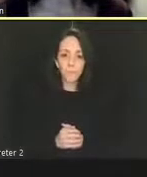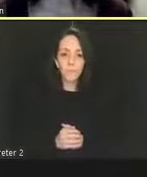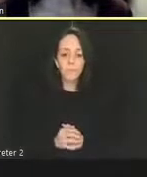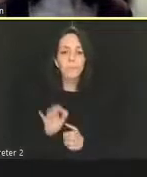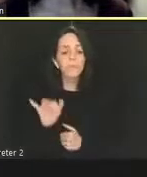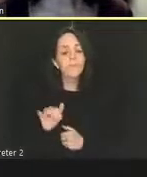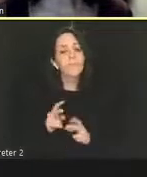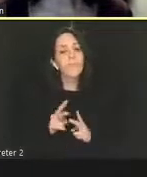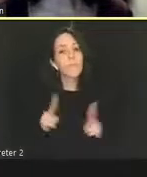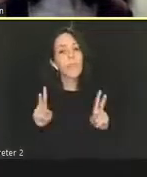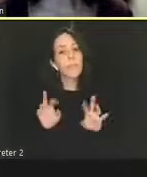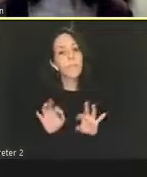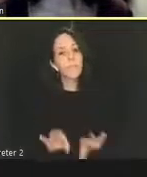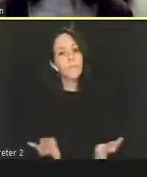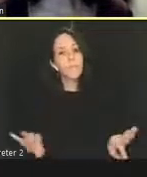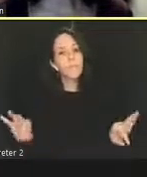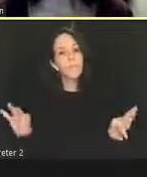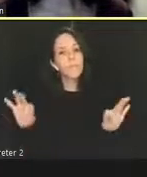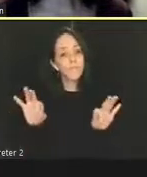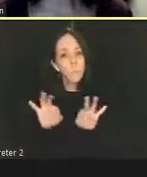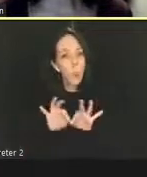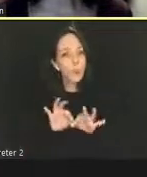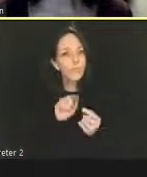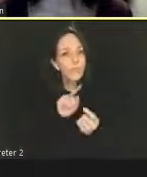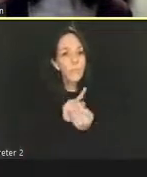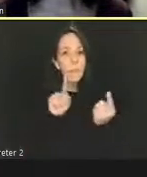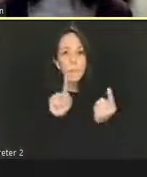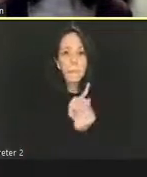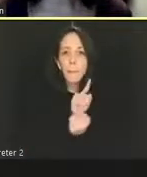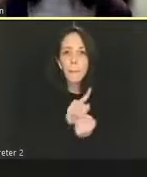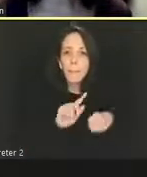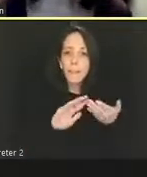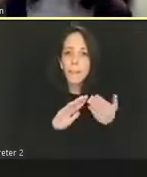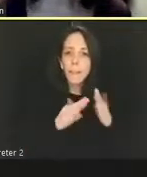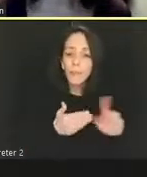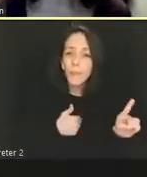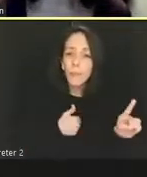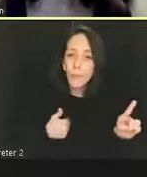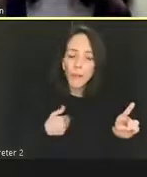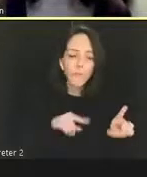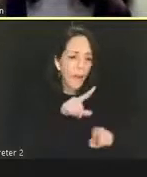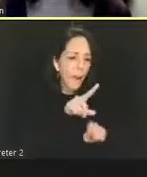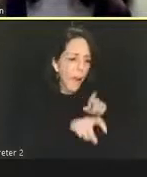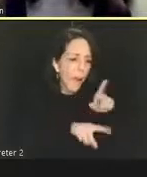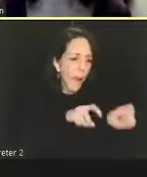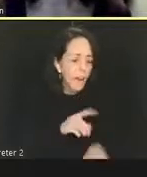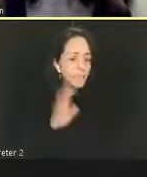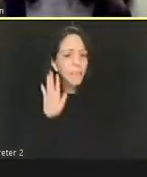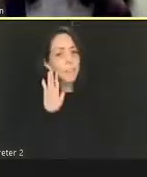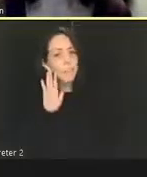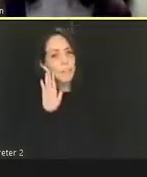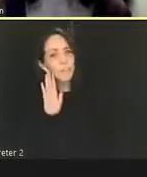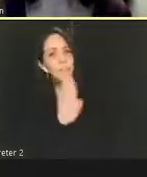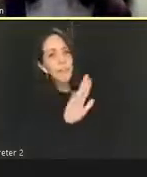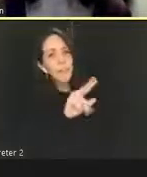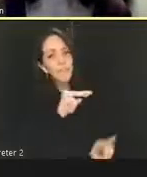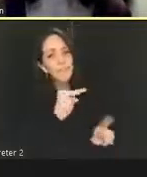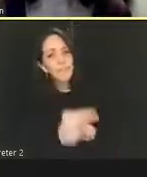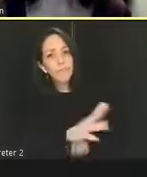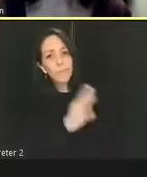important to listen to the voices of community members, especially those from communities who are